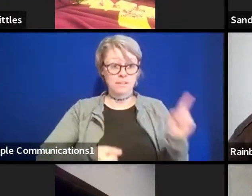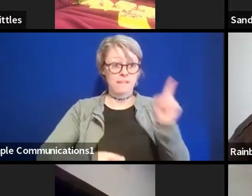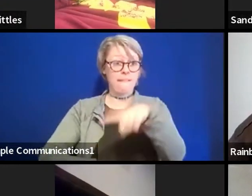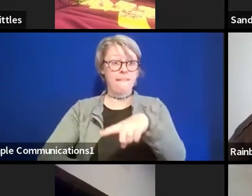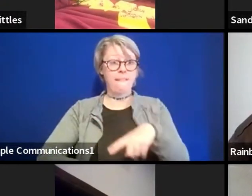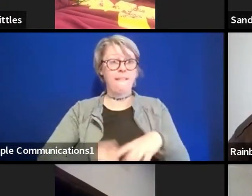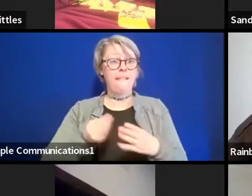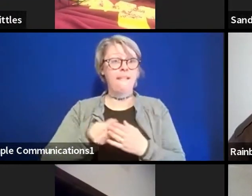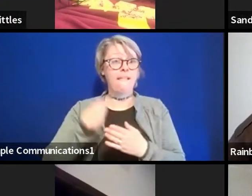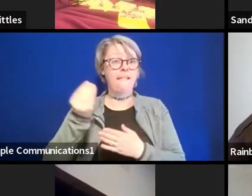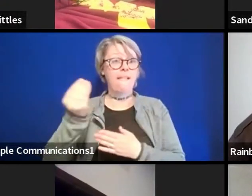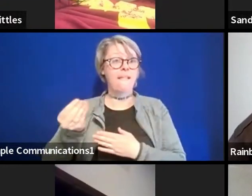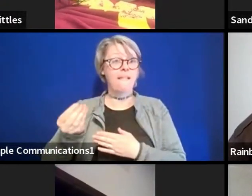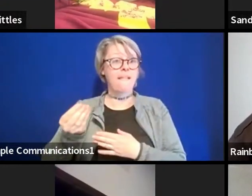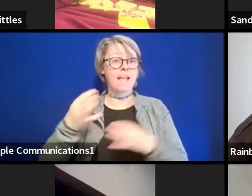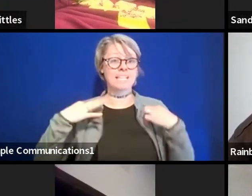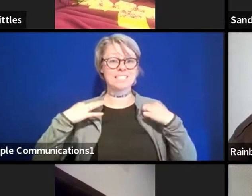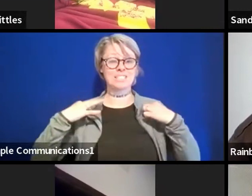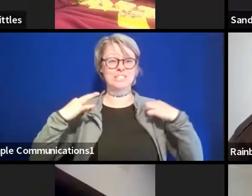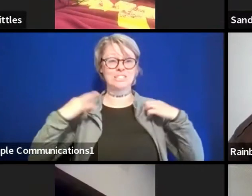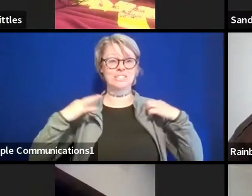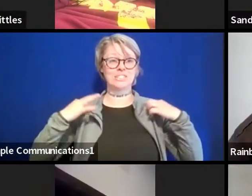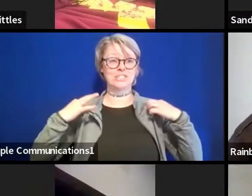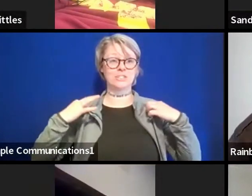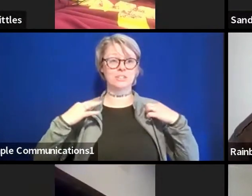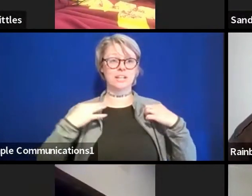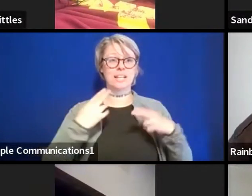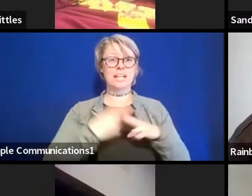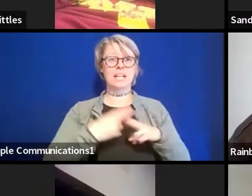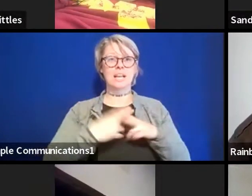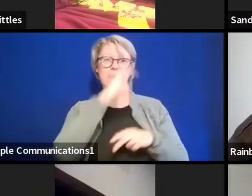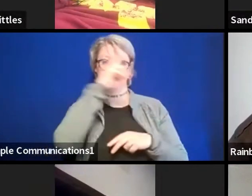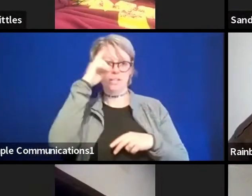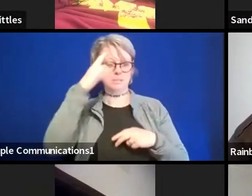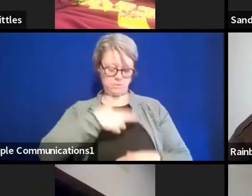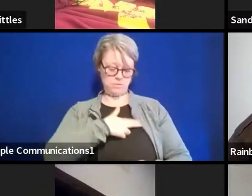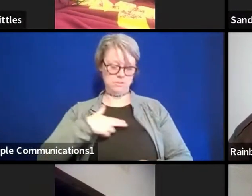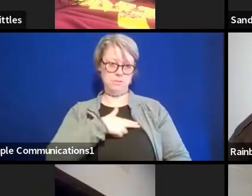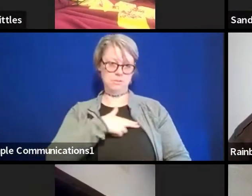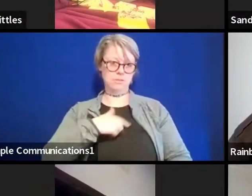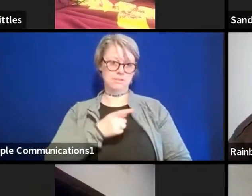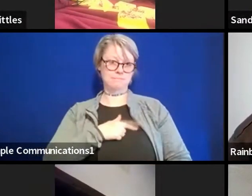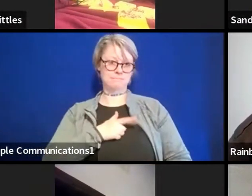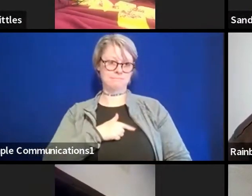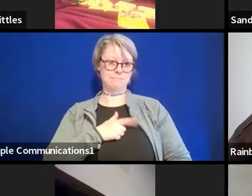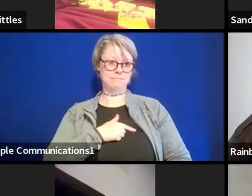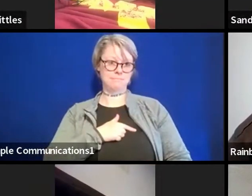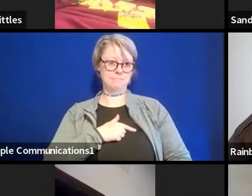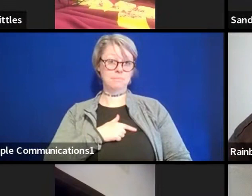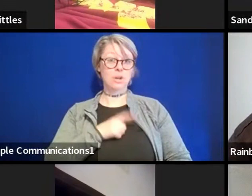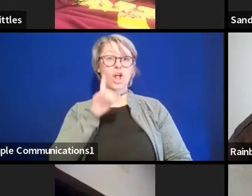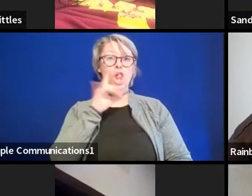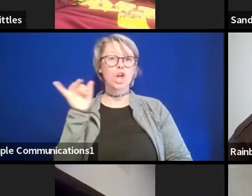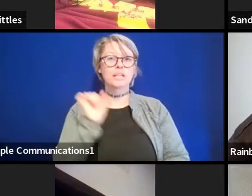bought a t-shirt that had the name of the hospital on the pocket. And it made her look like